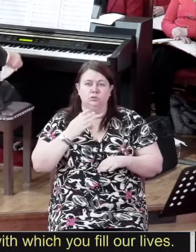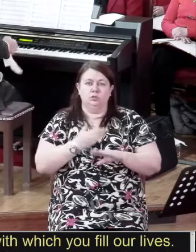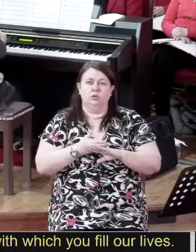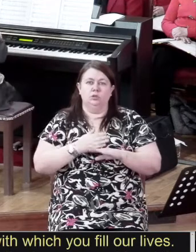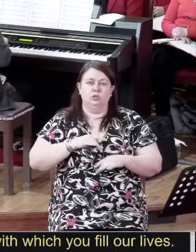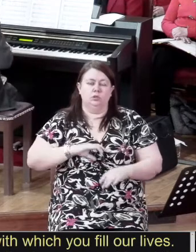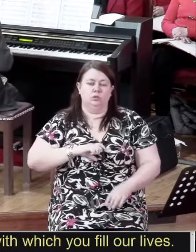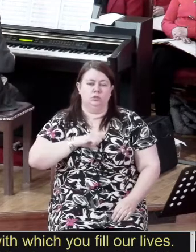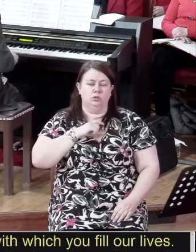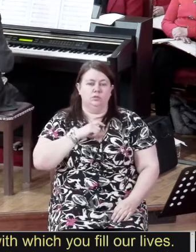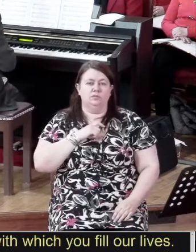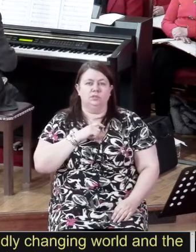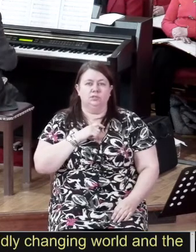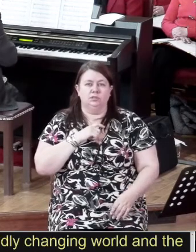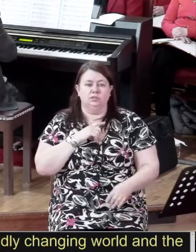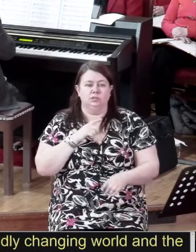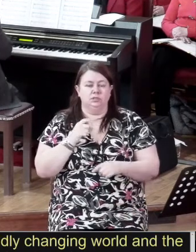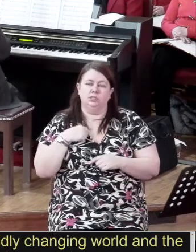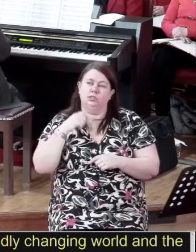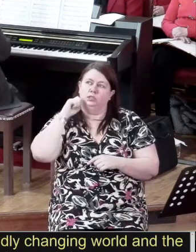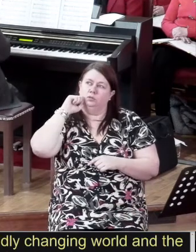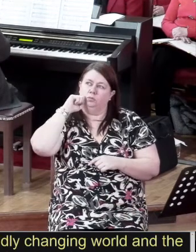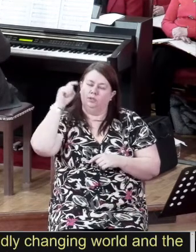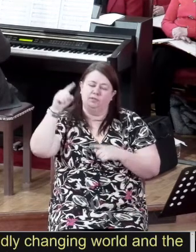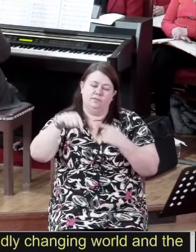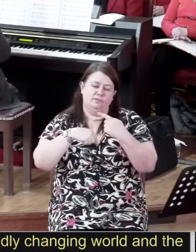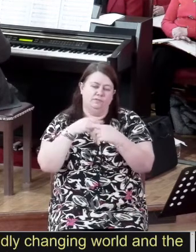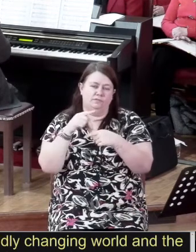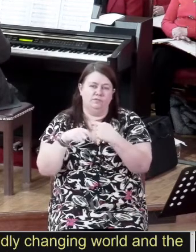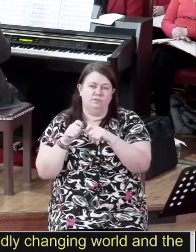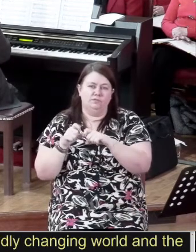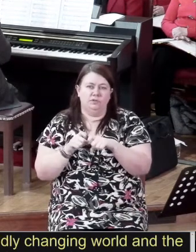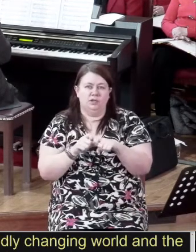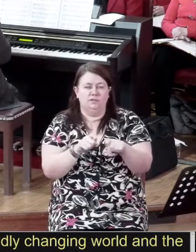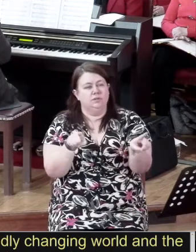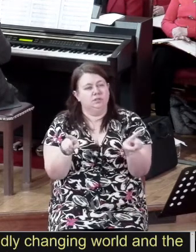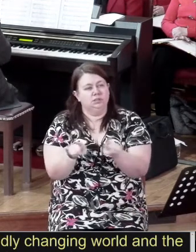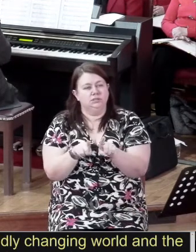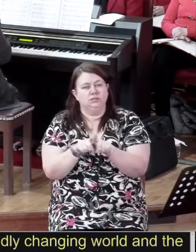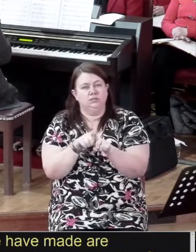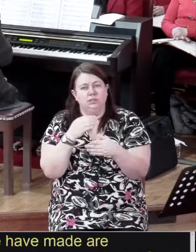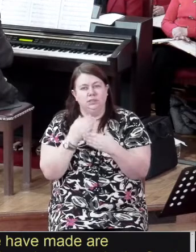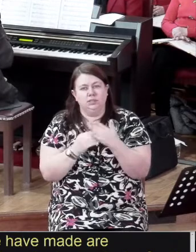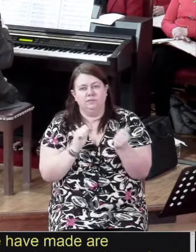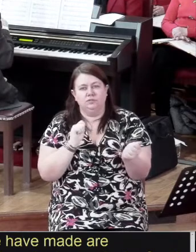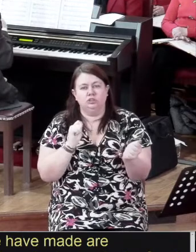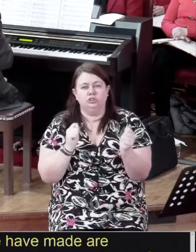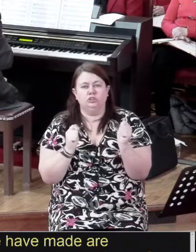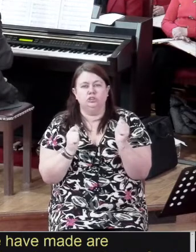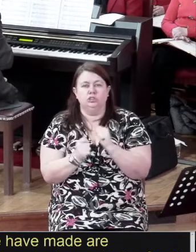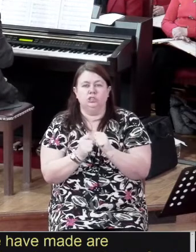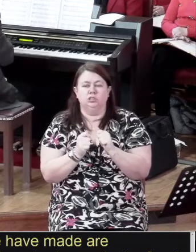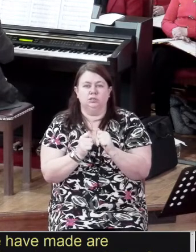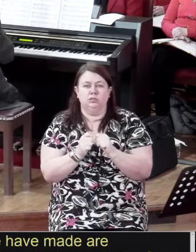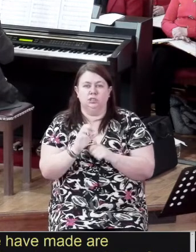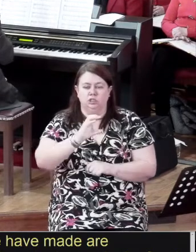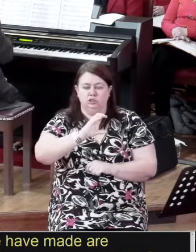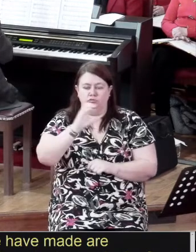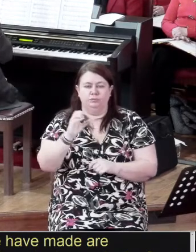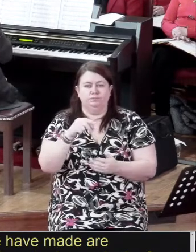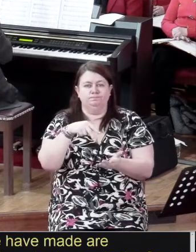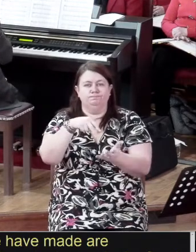chaos we call life, he is forever the same. In the midst of our unreliability, Christ stands